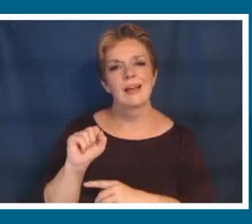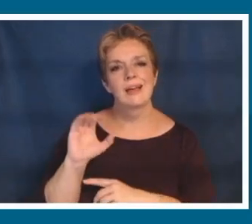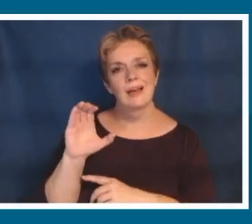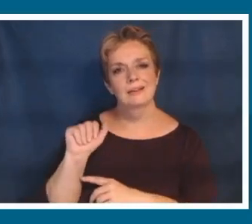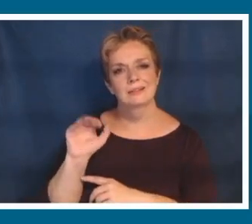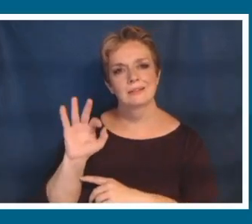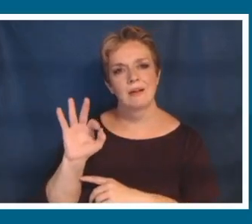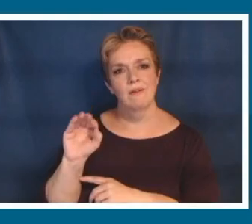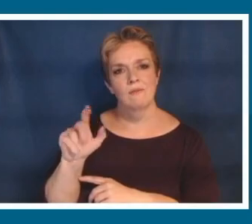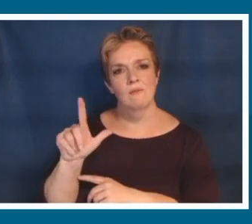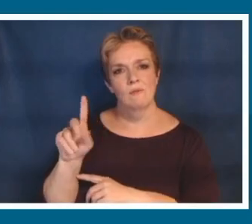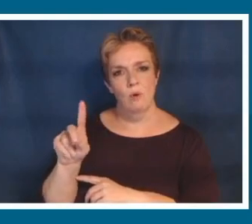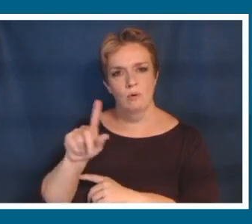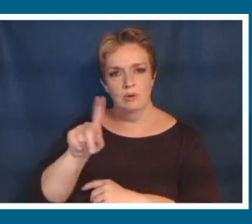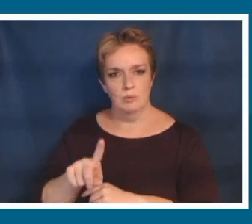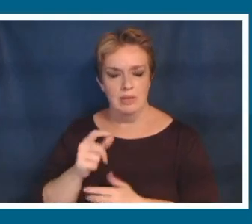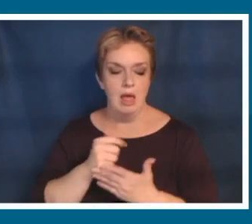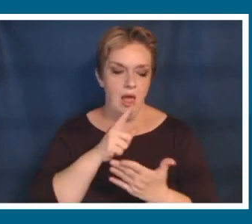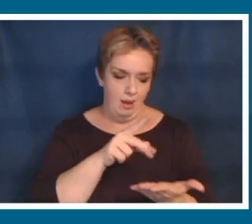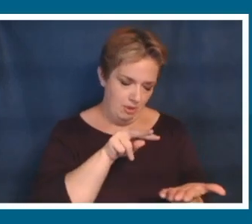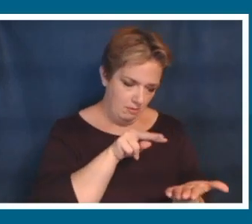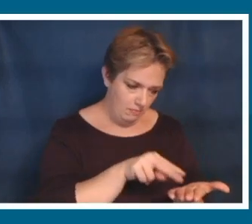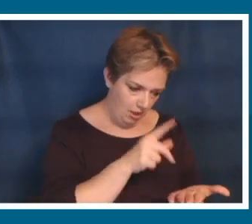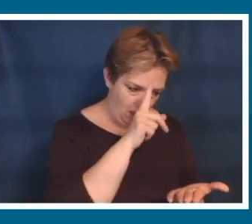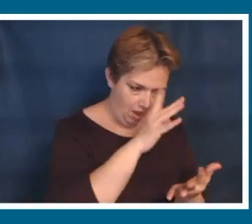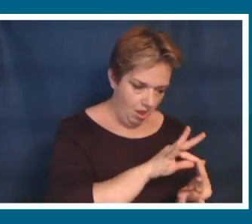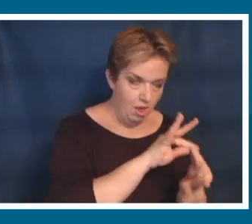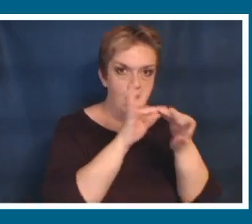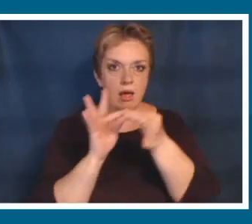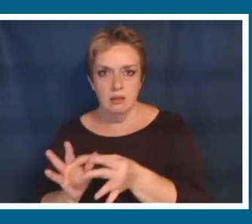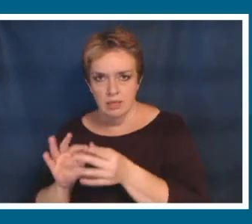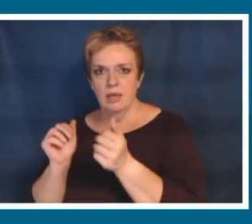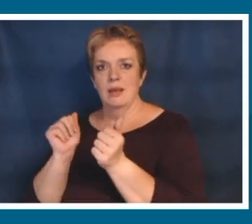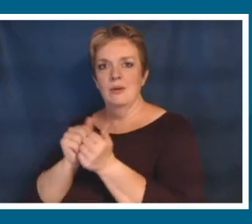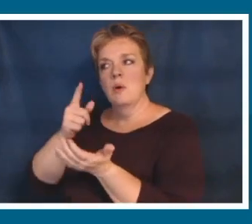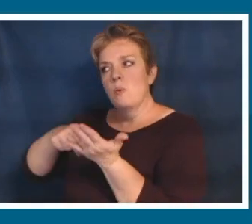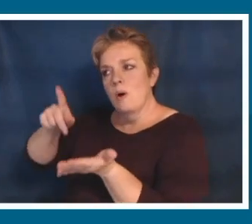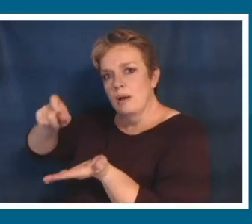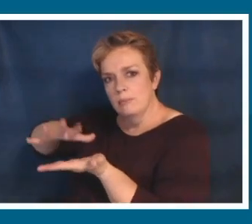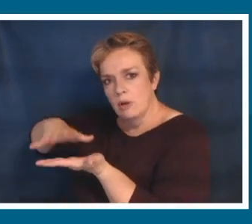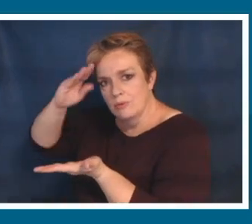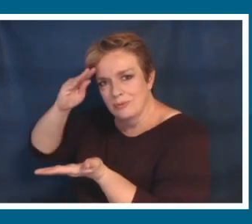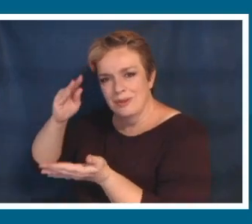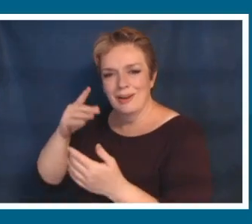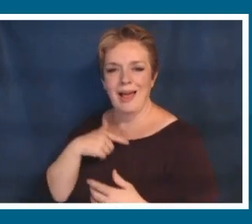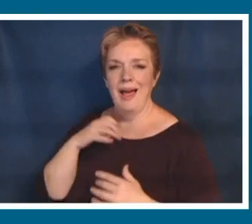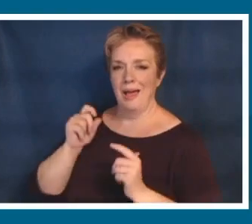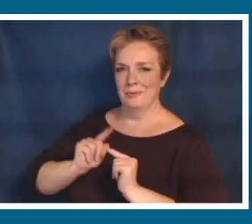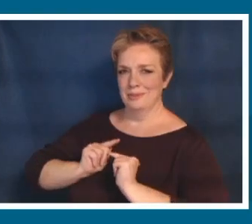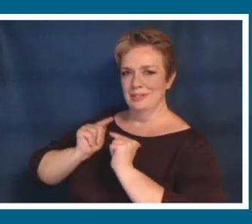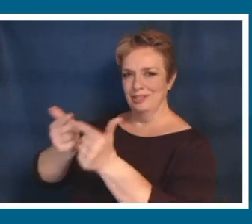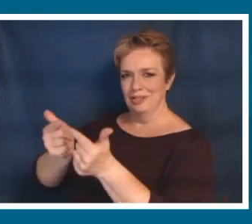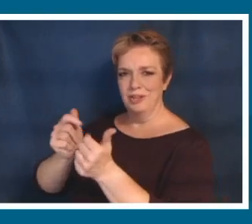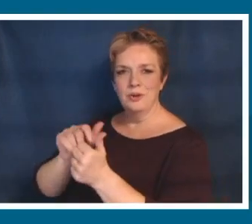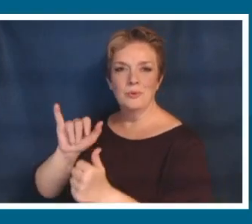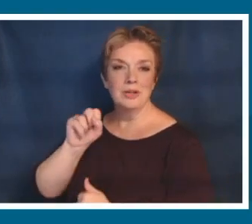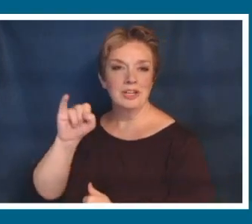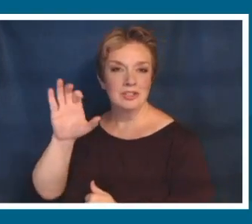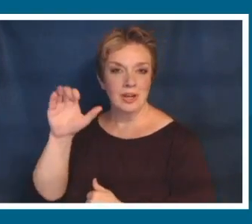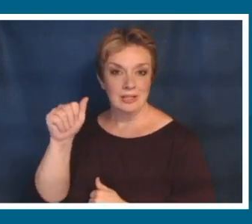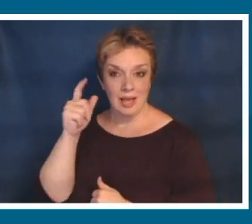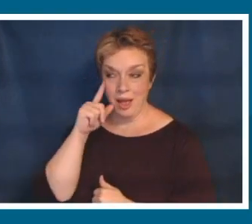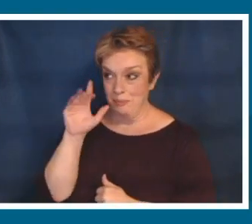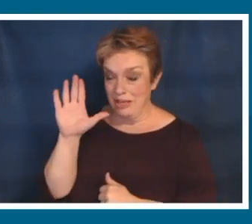their standards. And I'm going to pass to Jessica, because that connection with the neighbors and the being a good neighbor in the neighborhood was like the